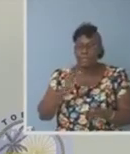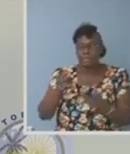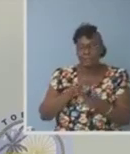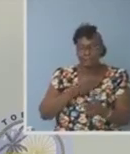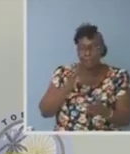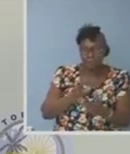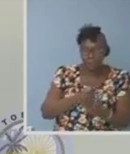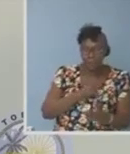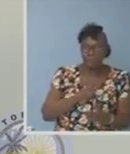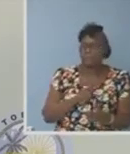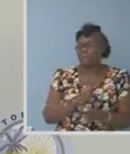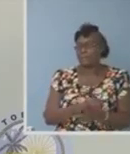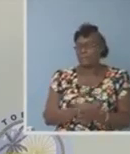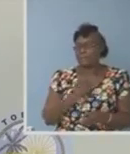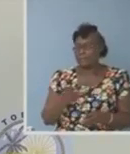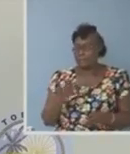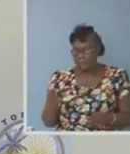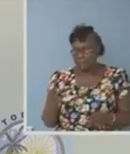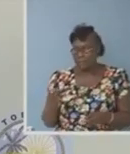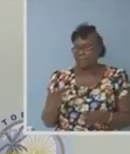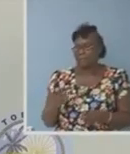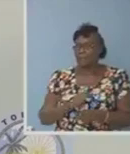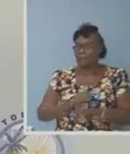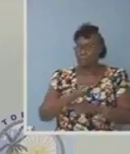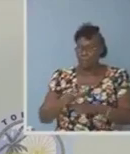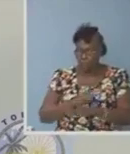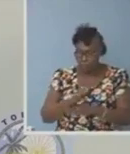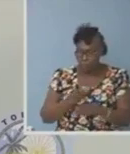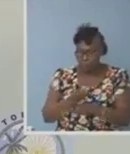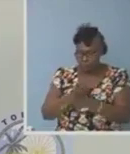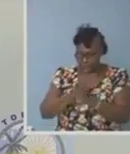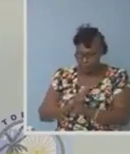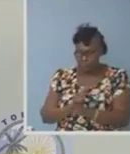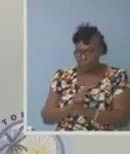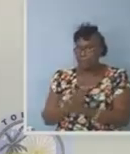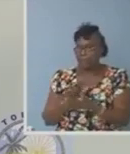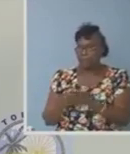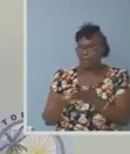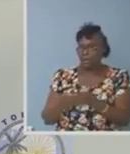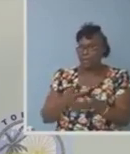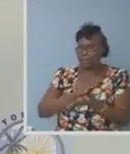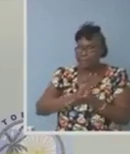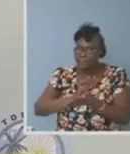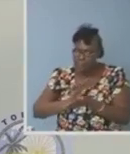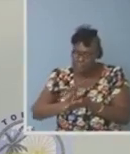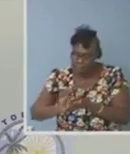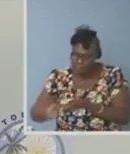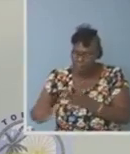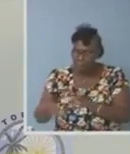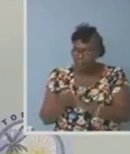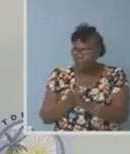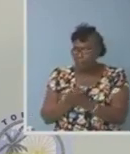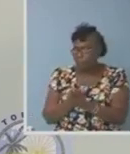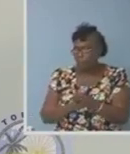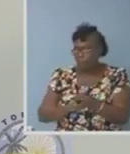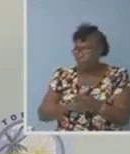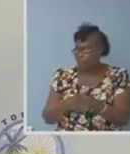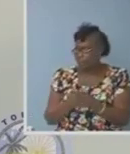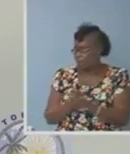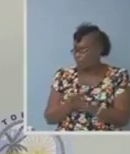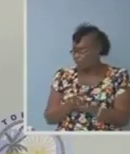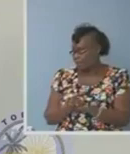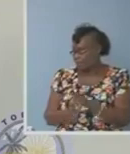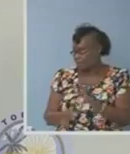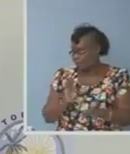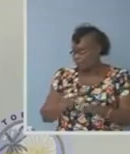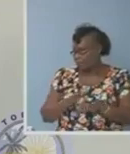first line treatment for keeping your hands clean and washing your hands. If you